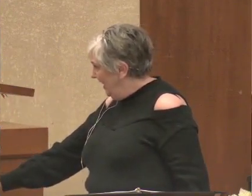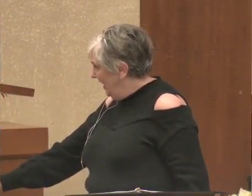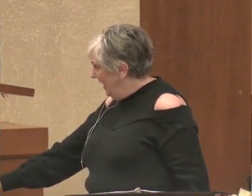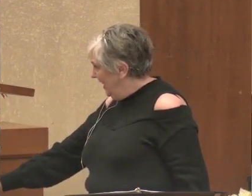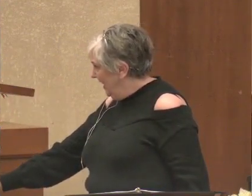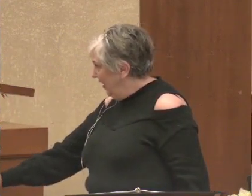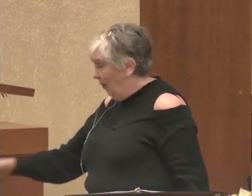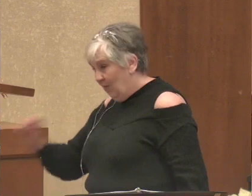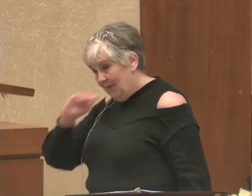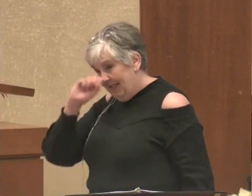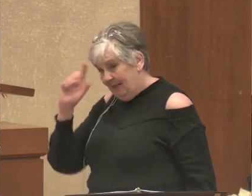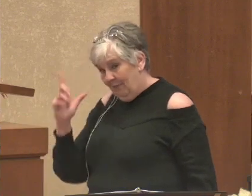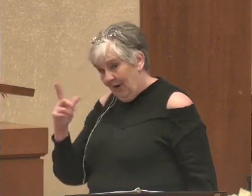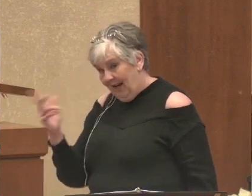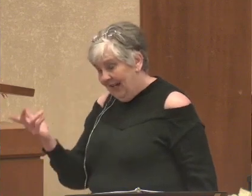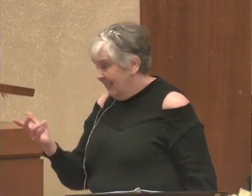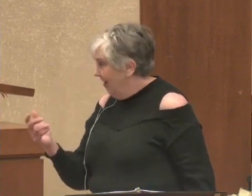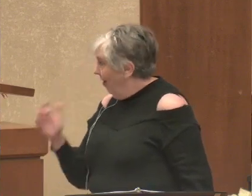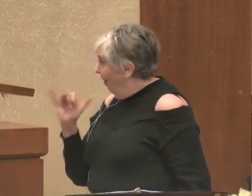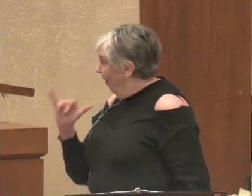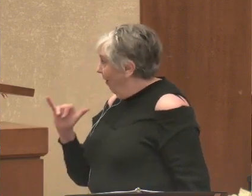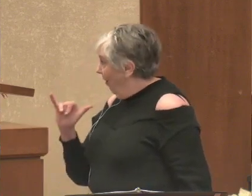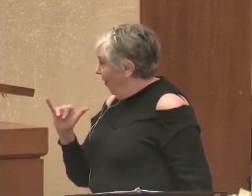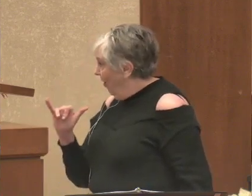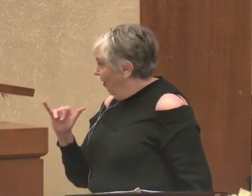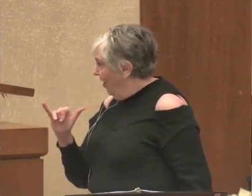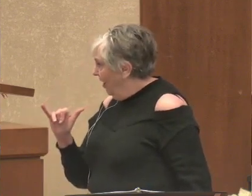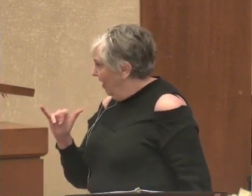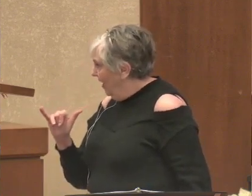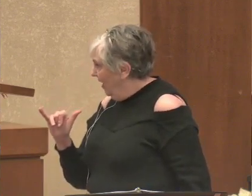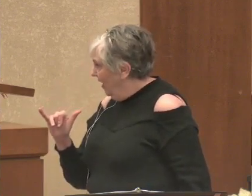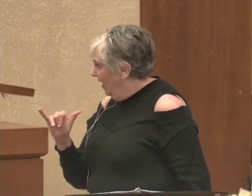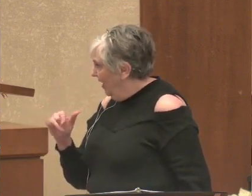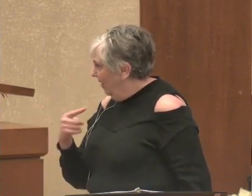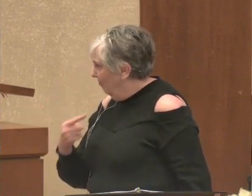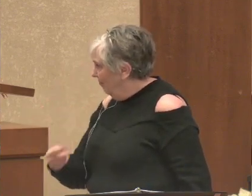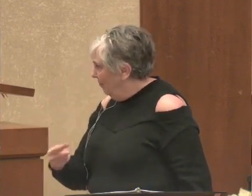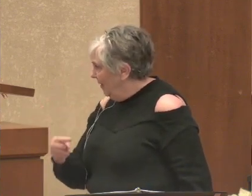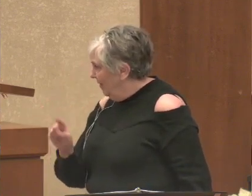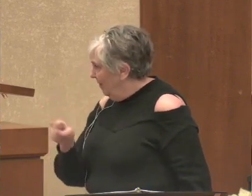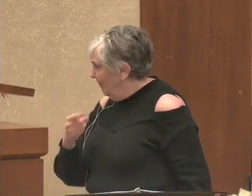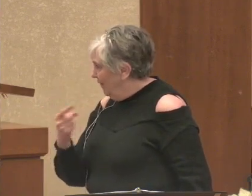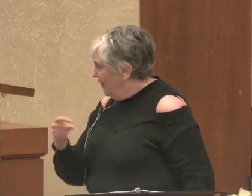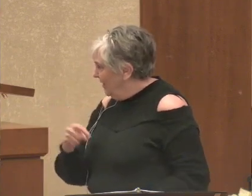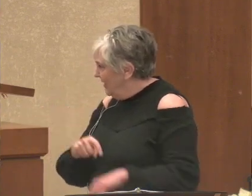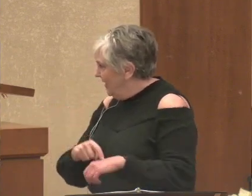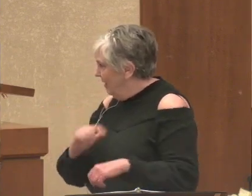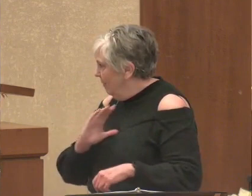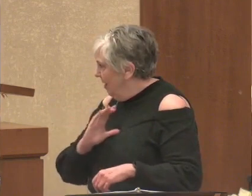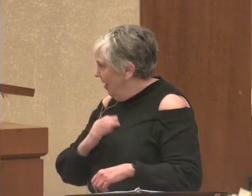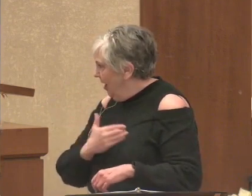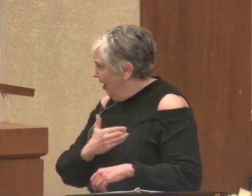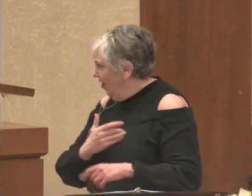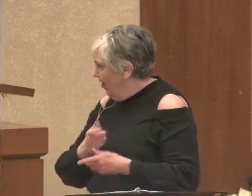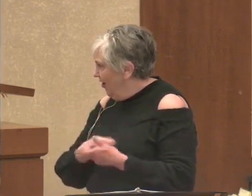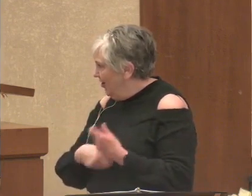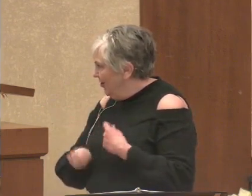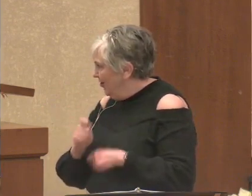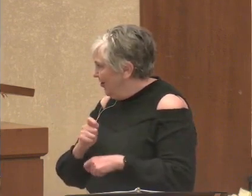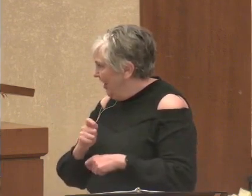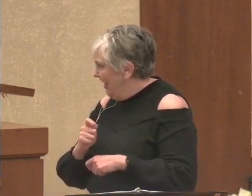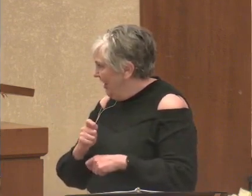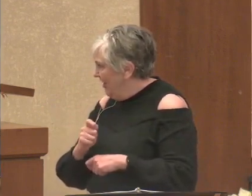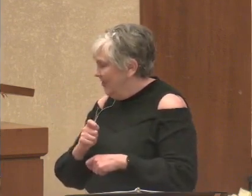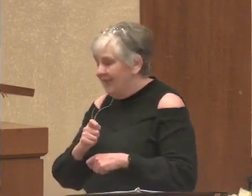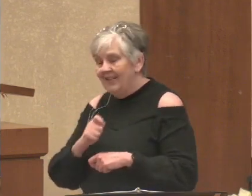Here's a surprise. Look at what is revealed. For the first time, our offering has changed. It's